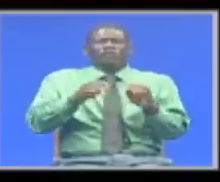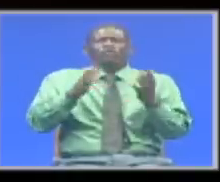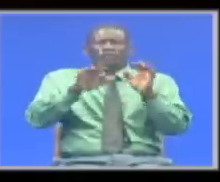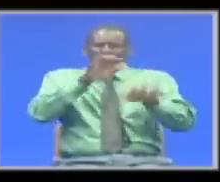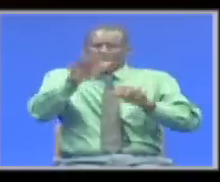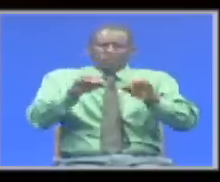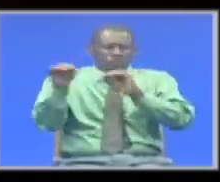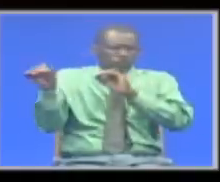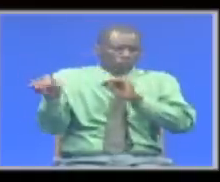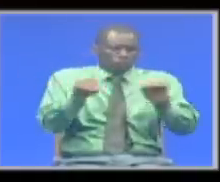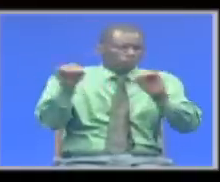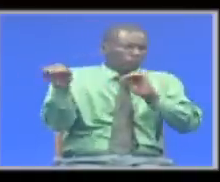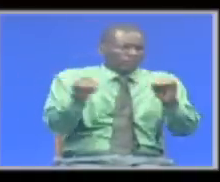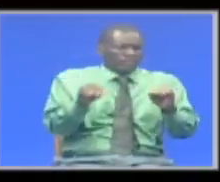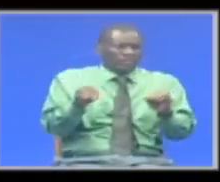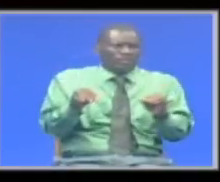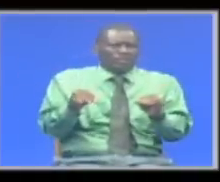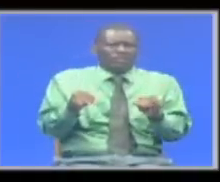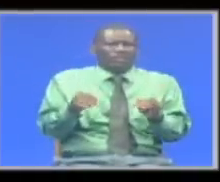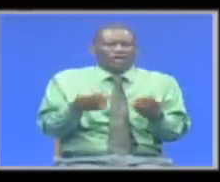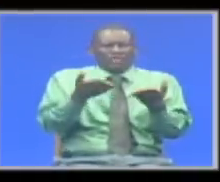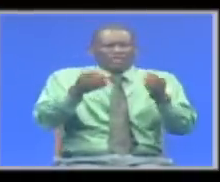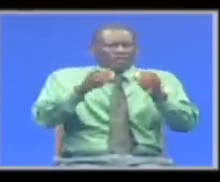migration isn't great anymore,